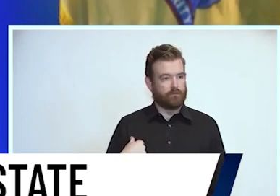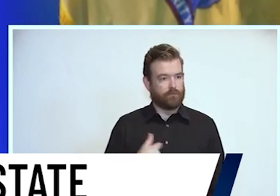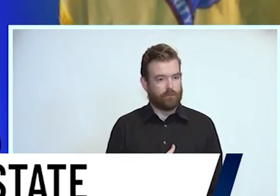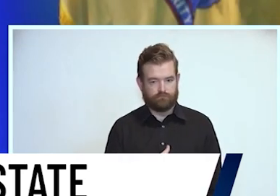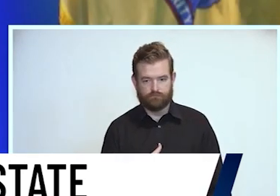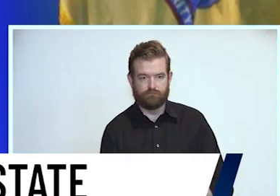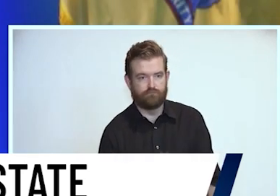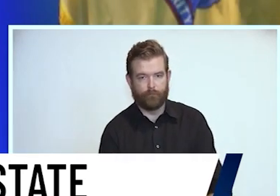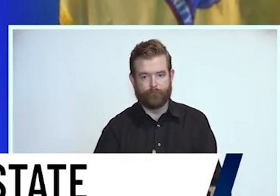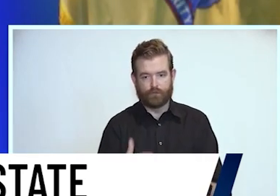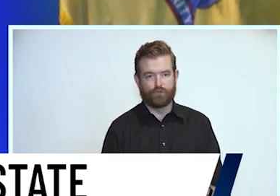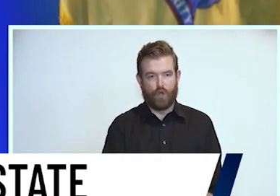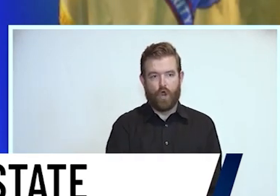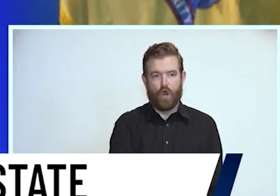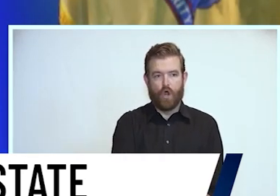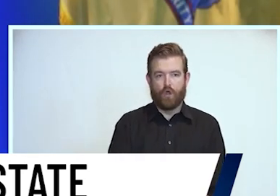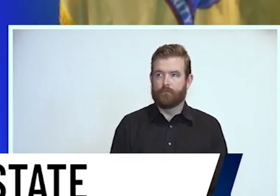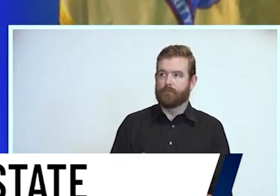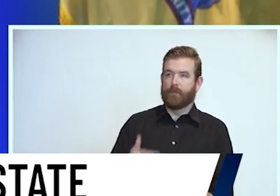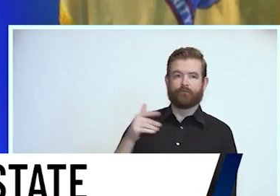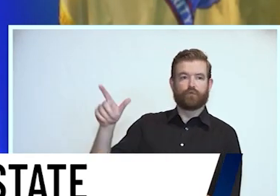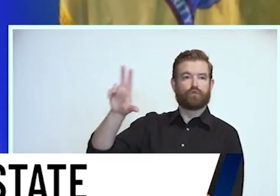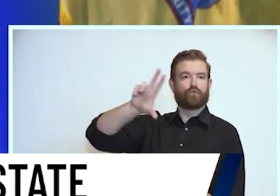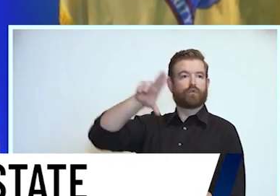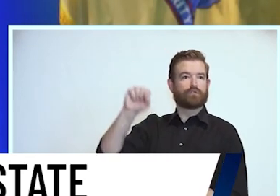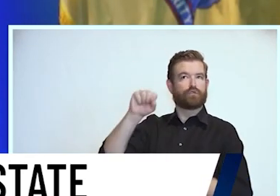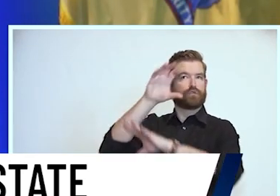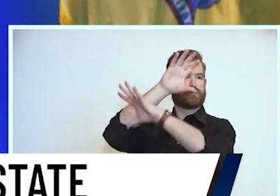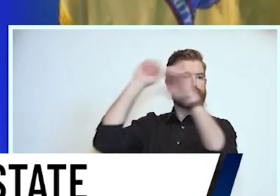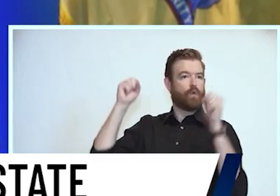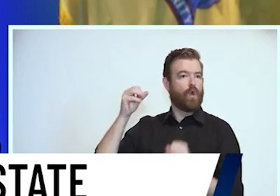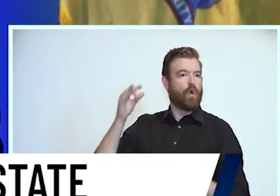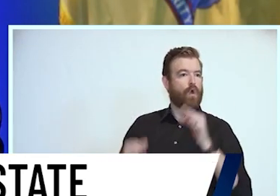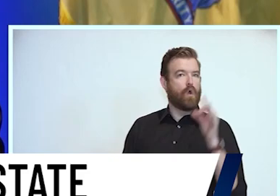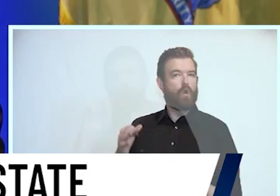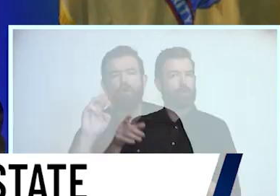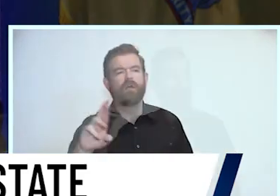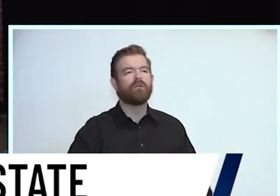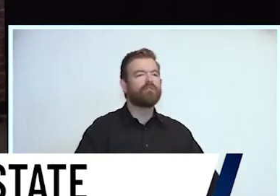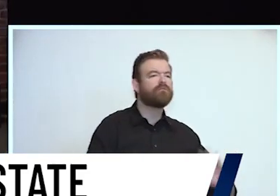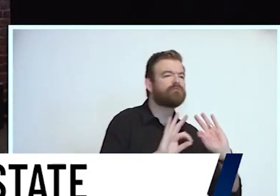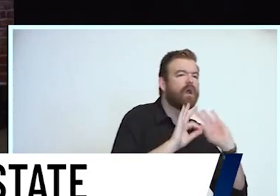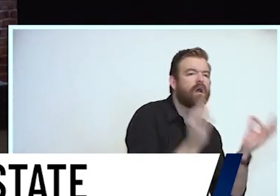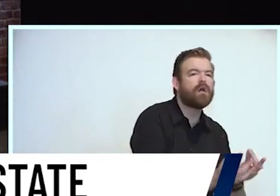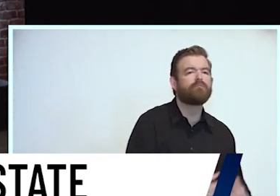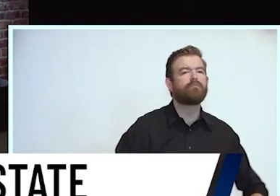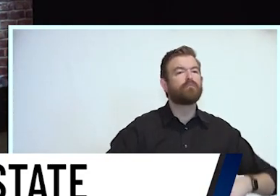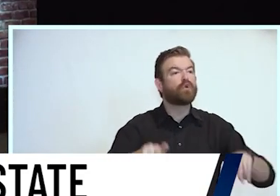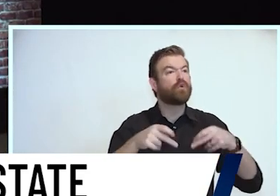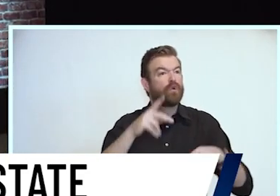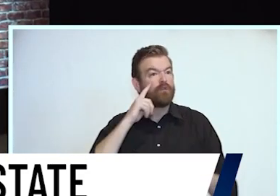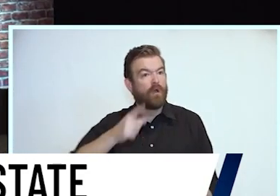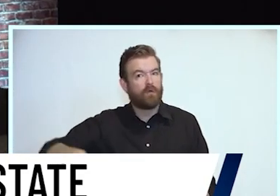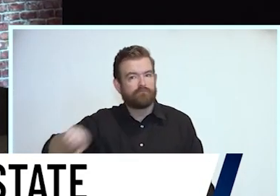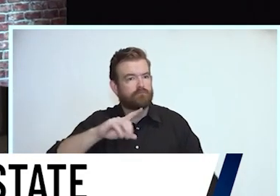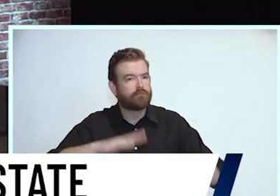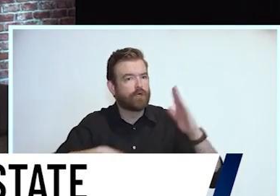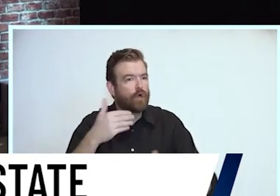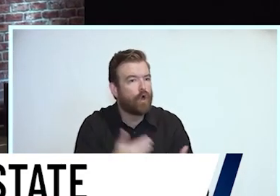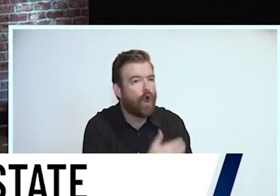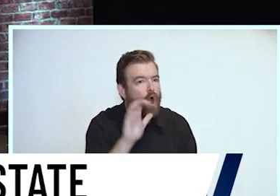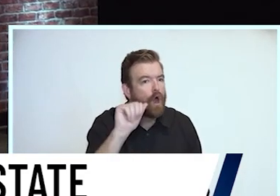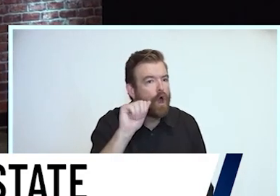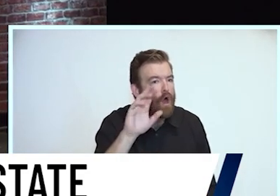continue to double down in the kitchen table conversations about making sure we keep people in their housing, making sure that we address